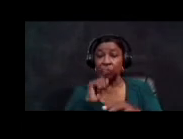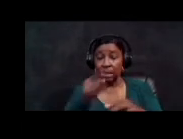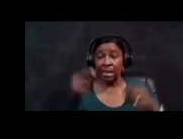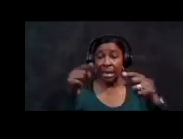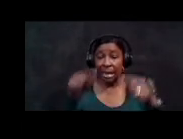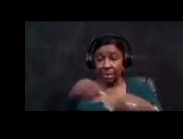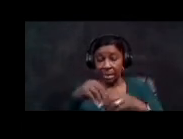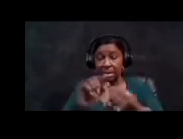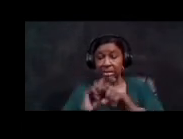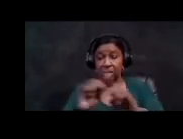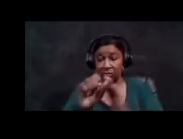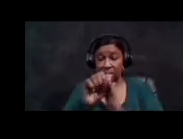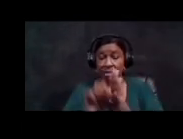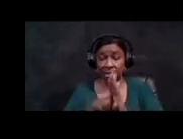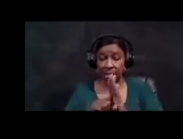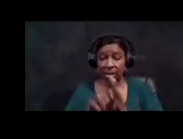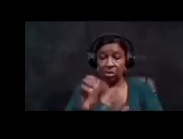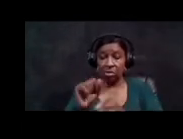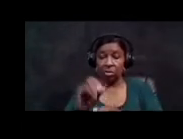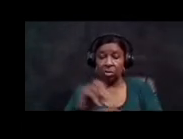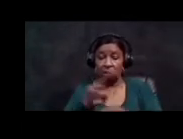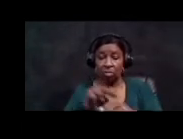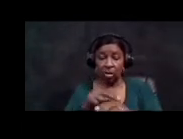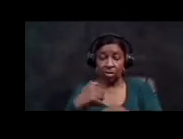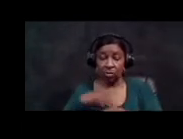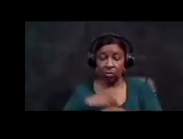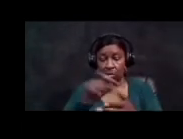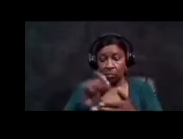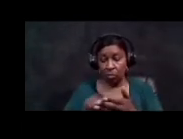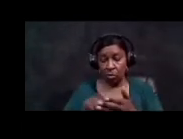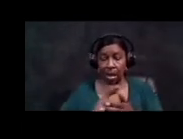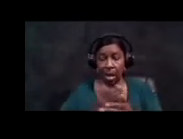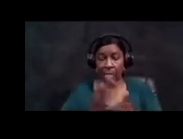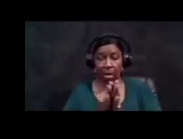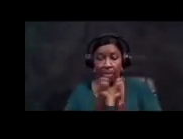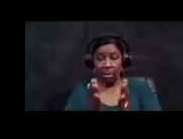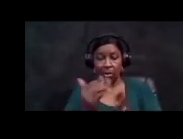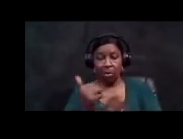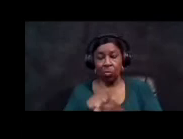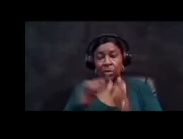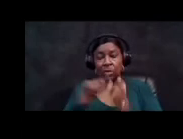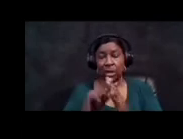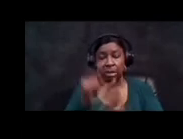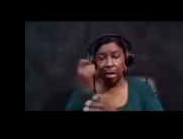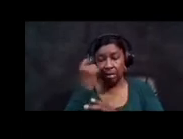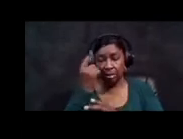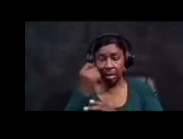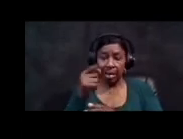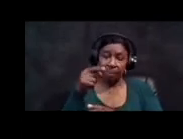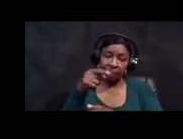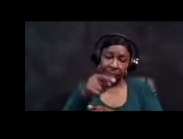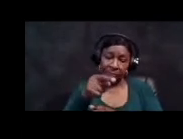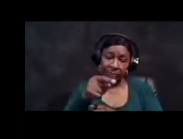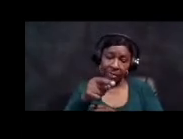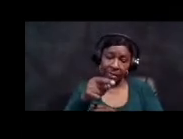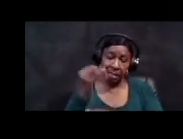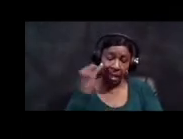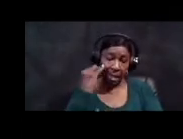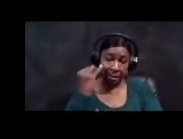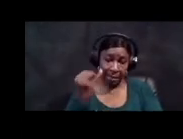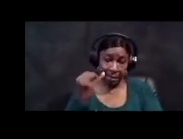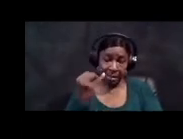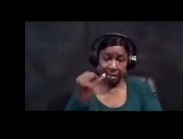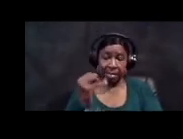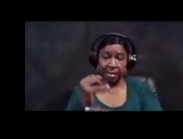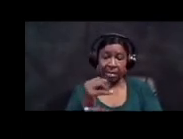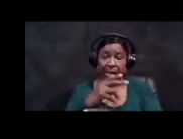of writing our book, then we came to understand this domestic framing as a deeply ideological one, and the product